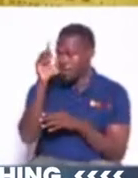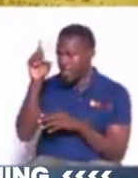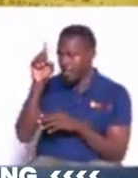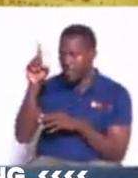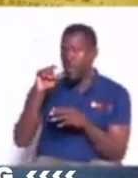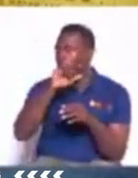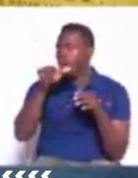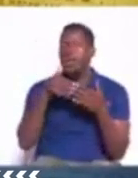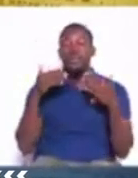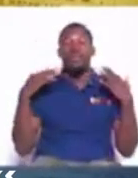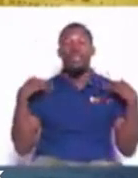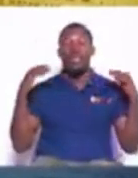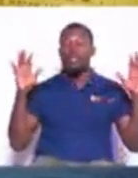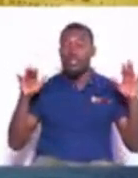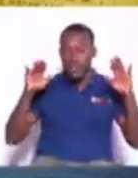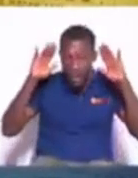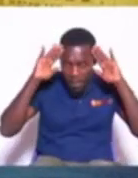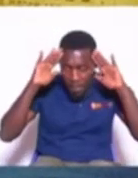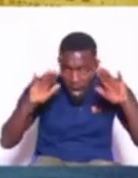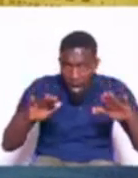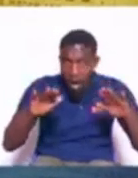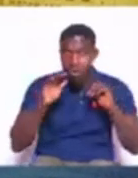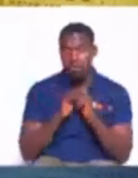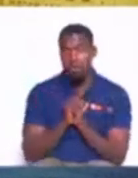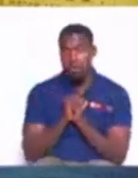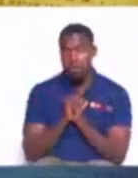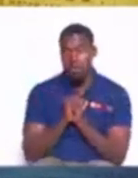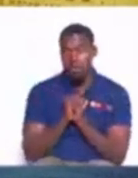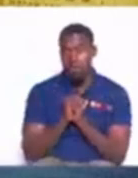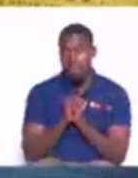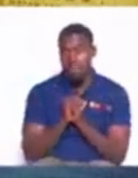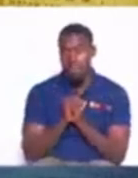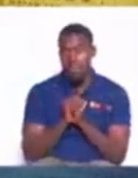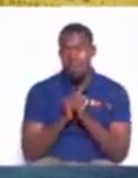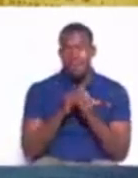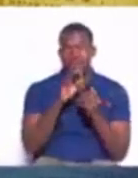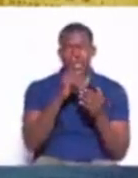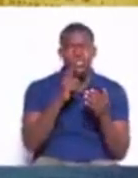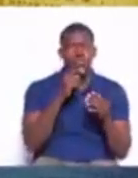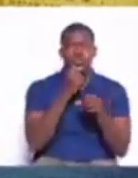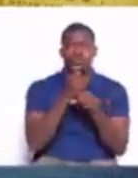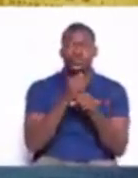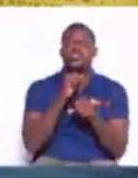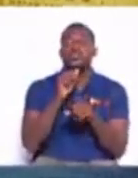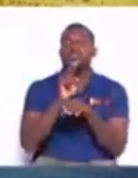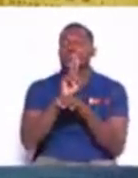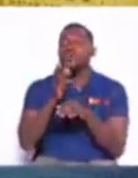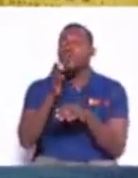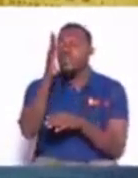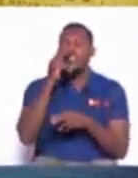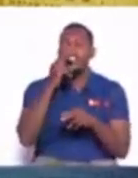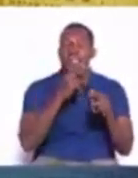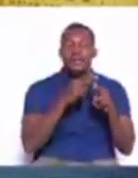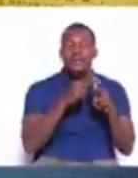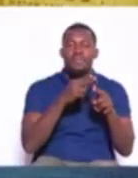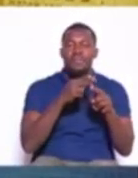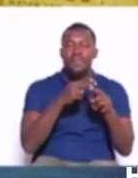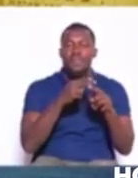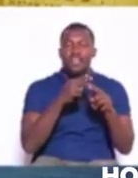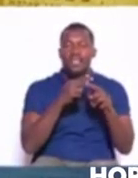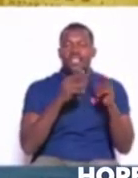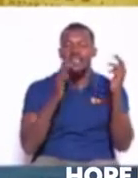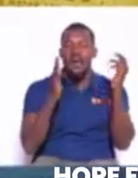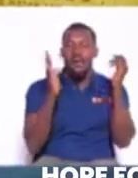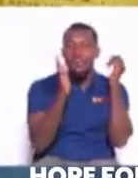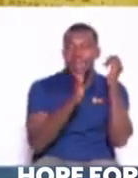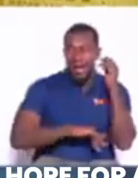name that is so sacred, that many still take in vain, Jesus says, thou shalt not take the name of your